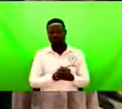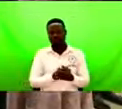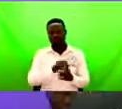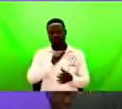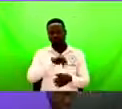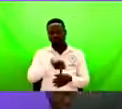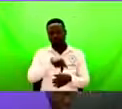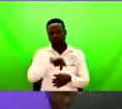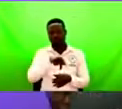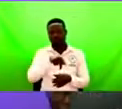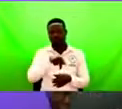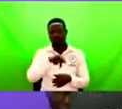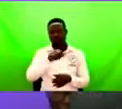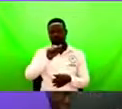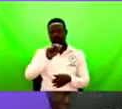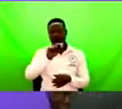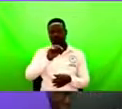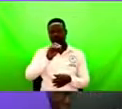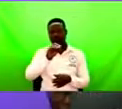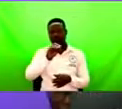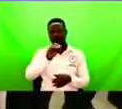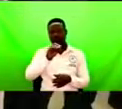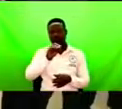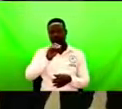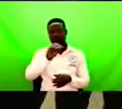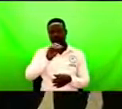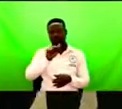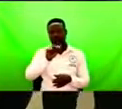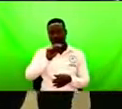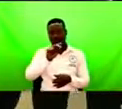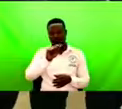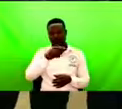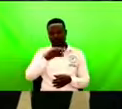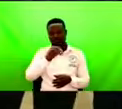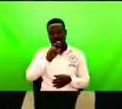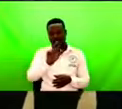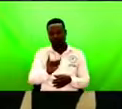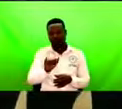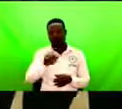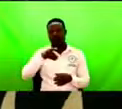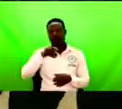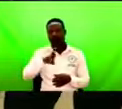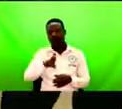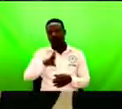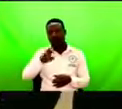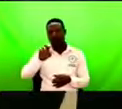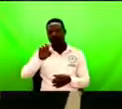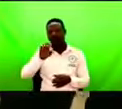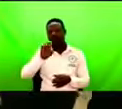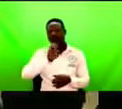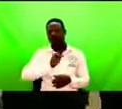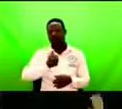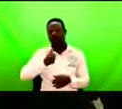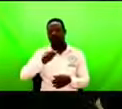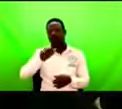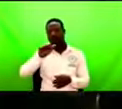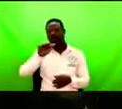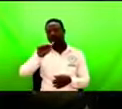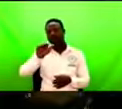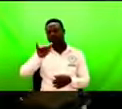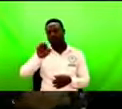Apostle Anthony Mensah, Chairman, Dr. Elder Dr. Yao Yeboa, Deputy Chairman, Pastor